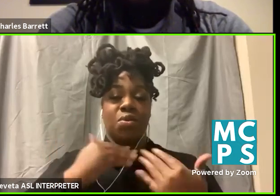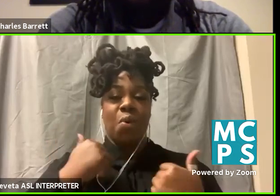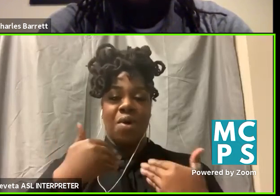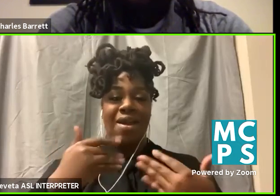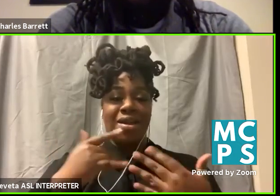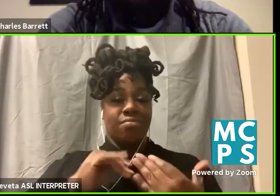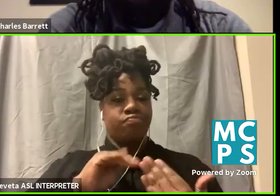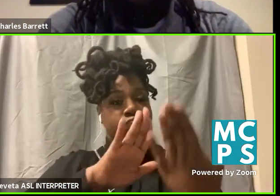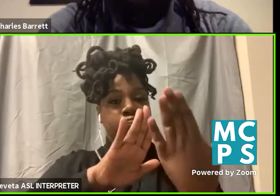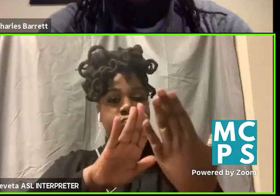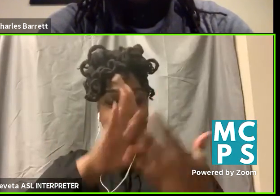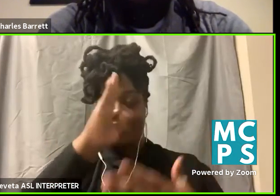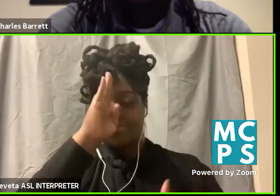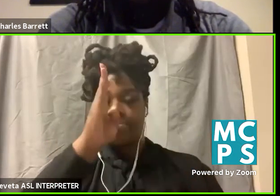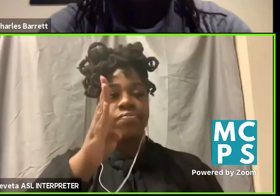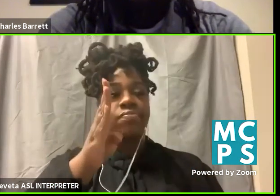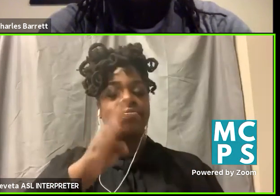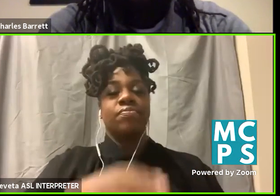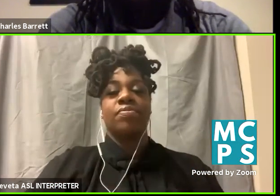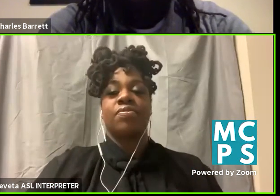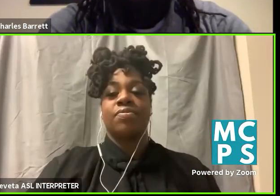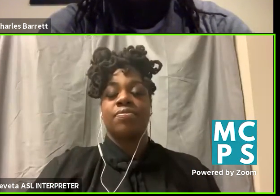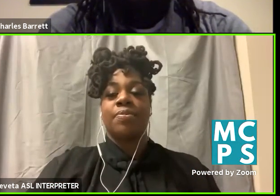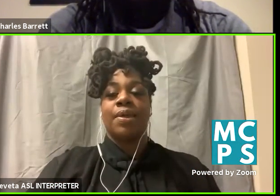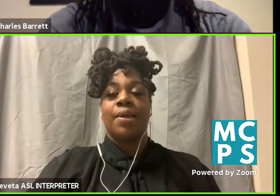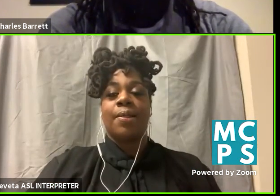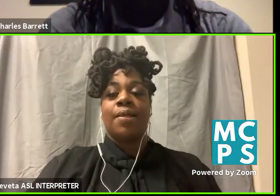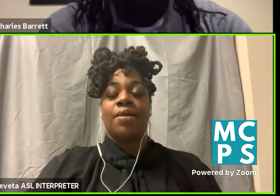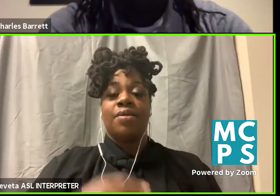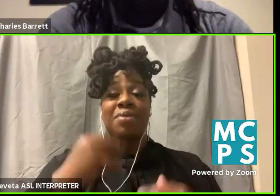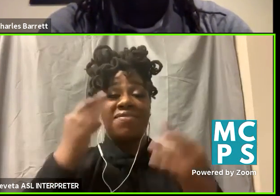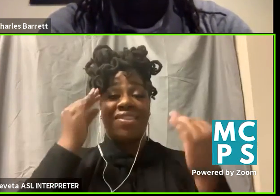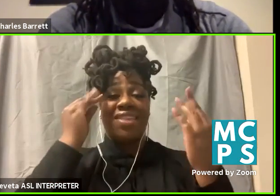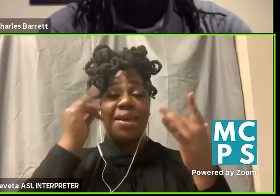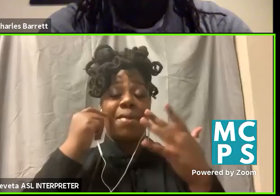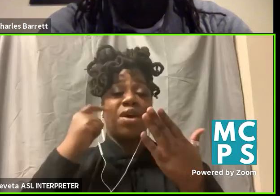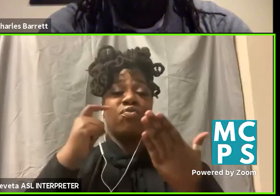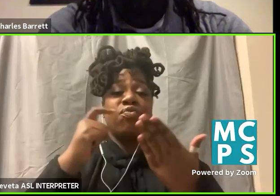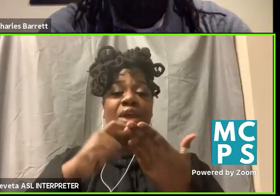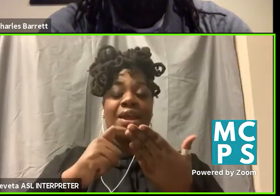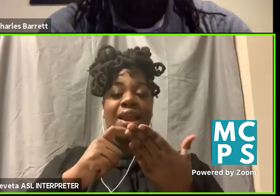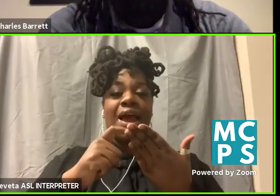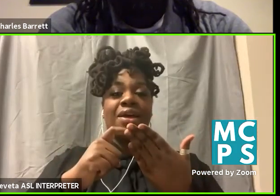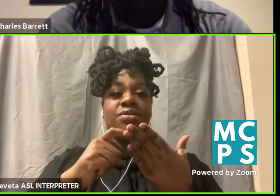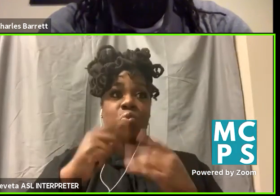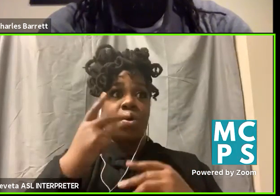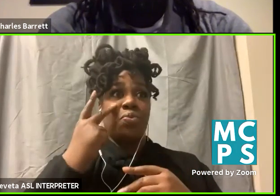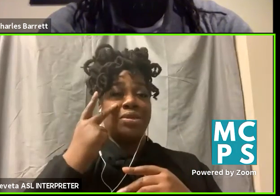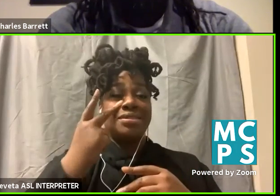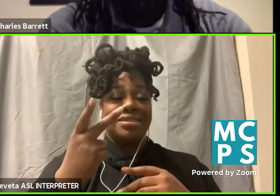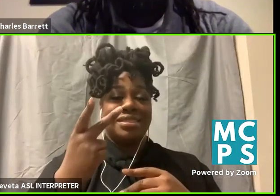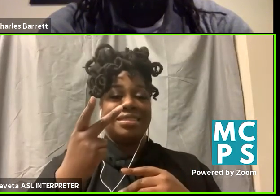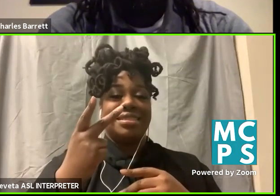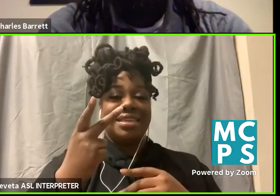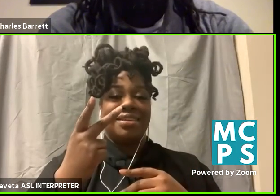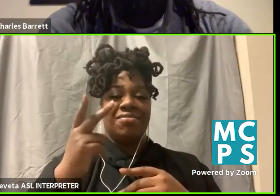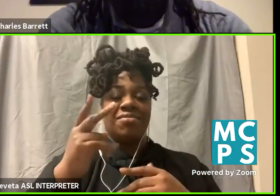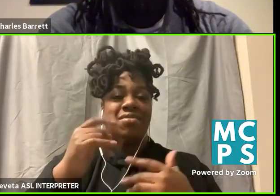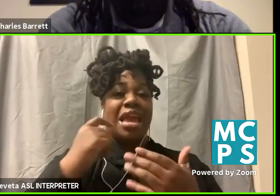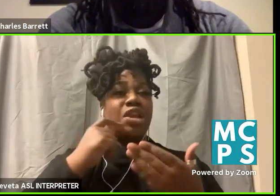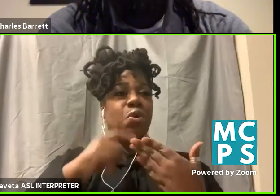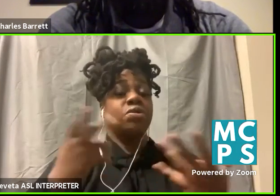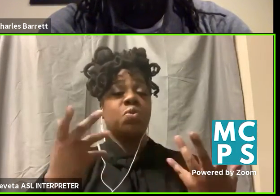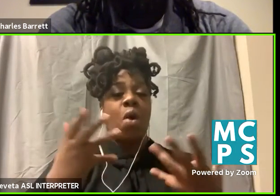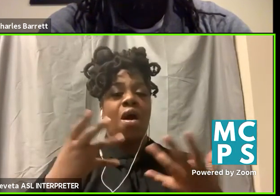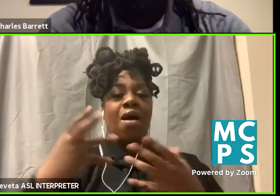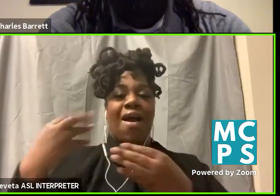and think and recognizing that what we are seeing is really the byproduct of generations of